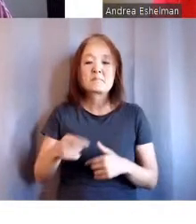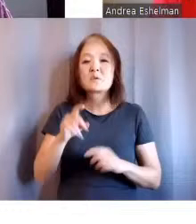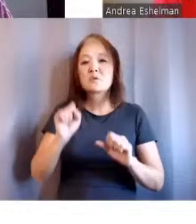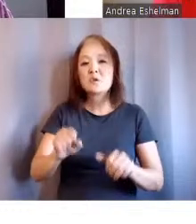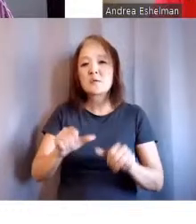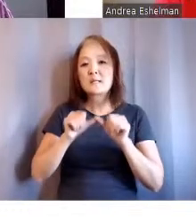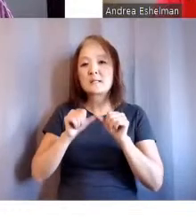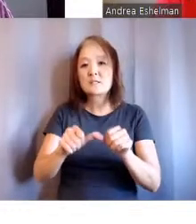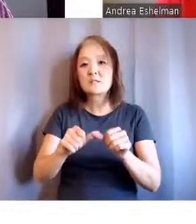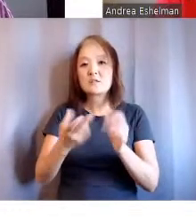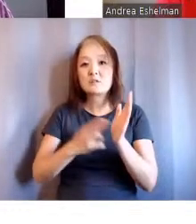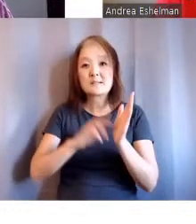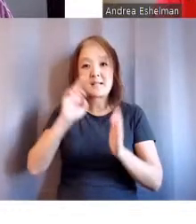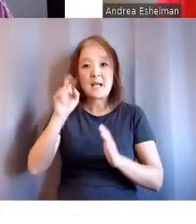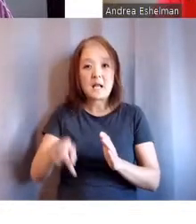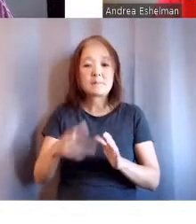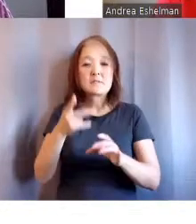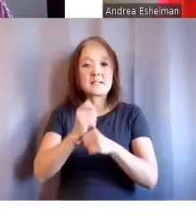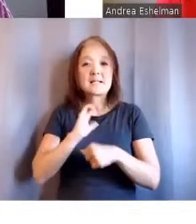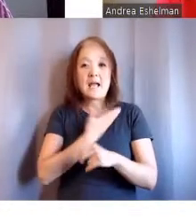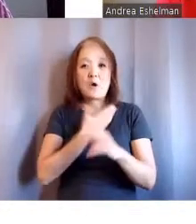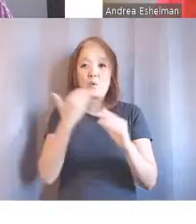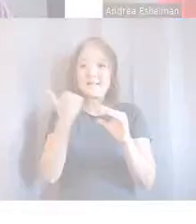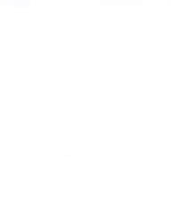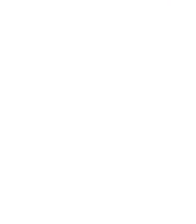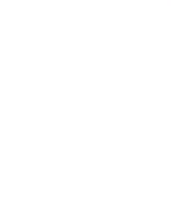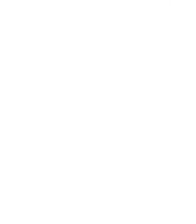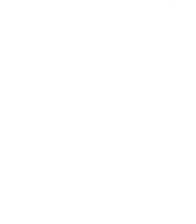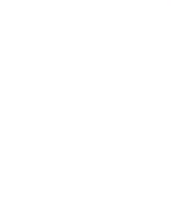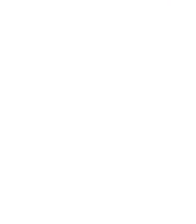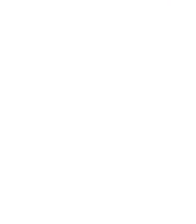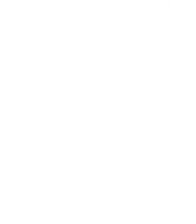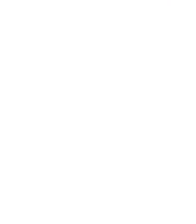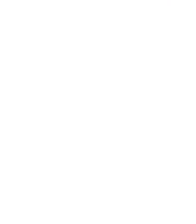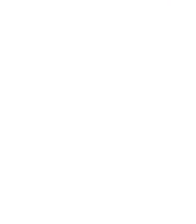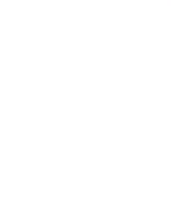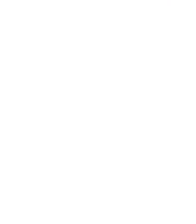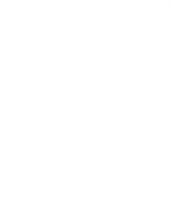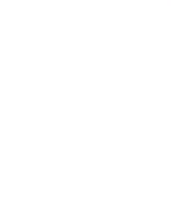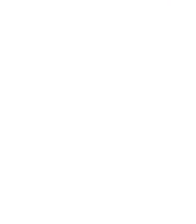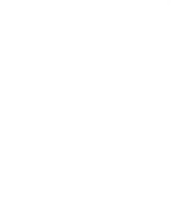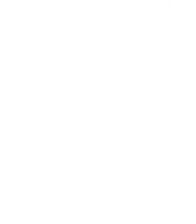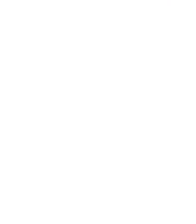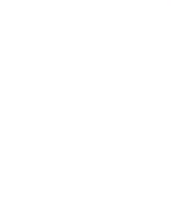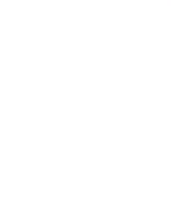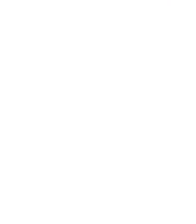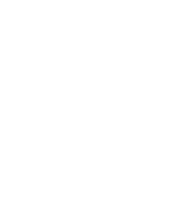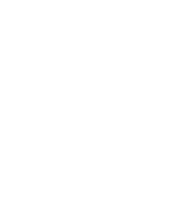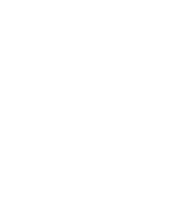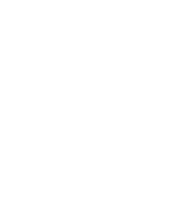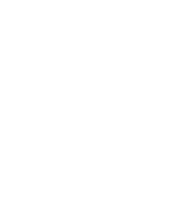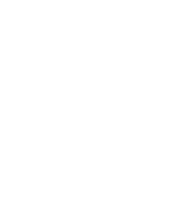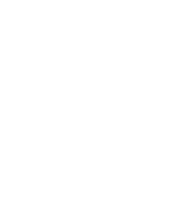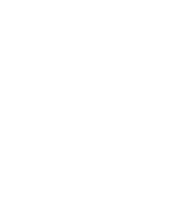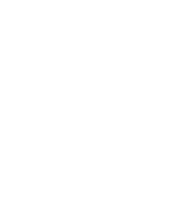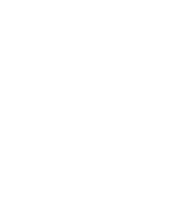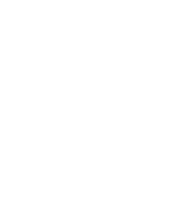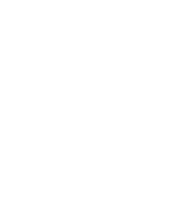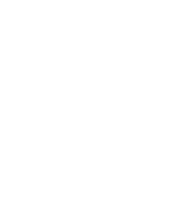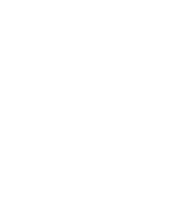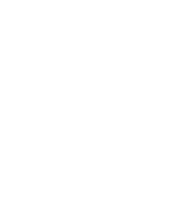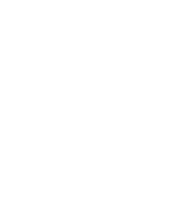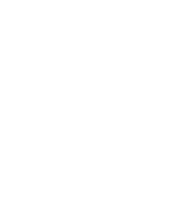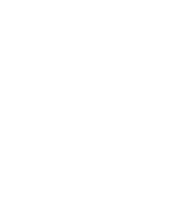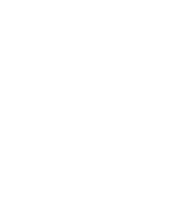sign up to get our emails and go to our website for the latest information. Mahalo for joining us. I want to thank